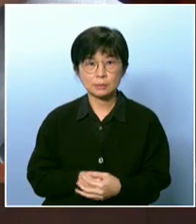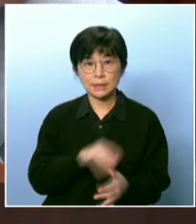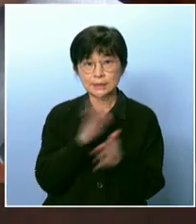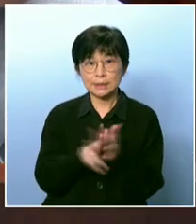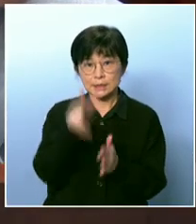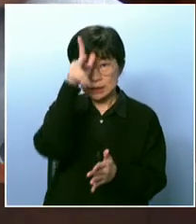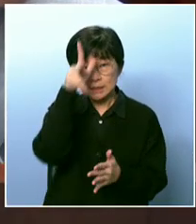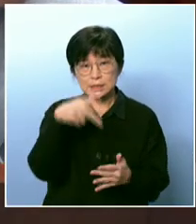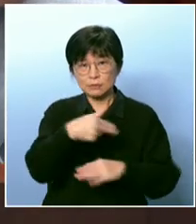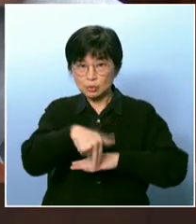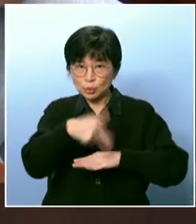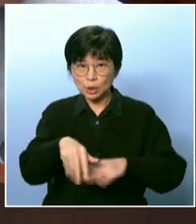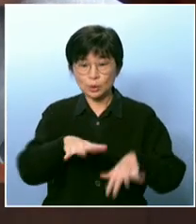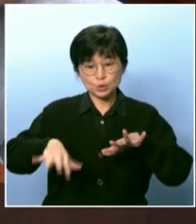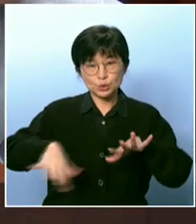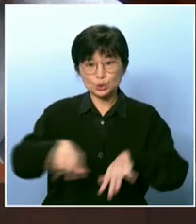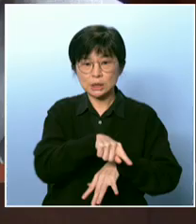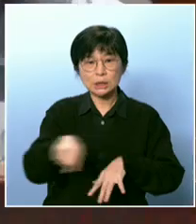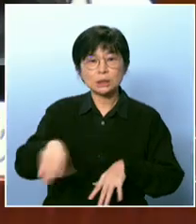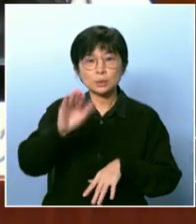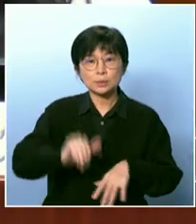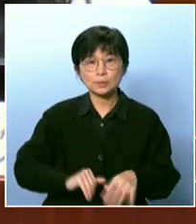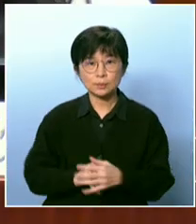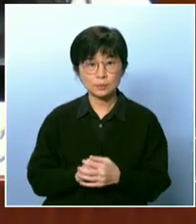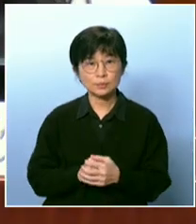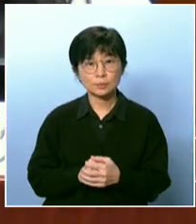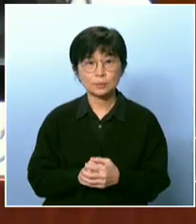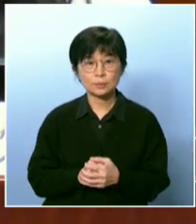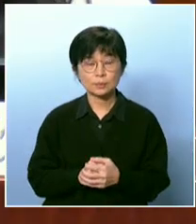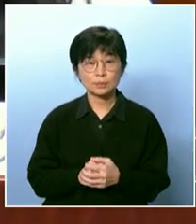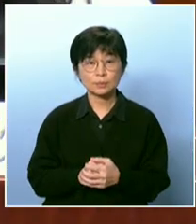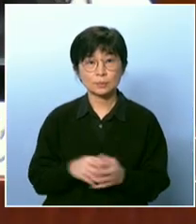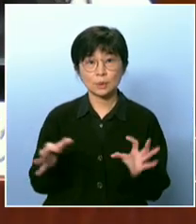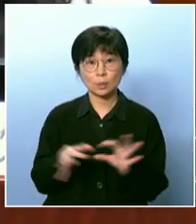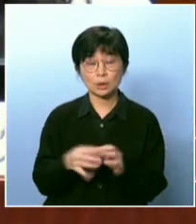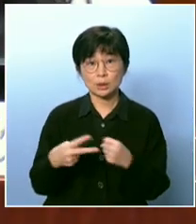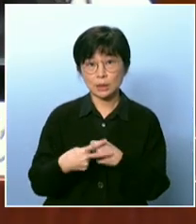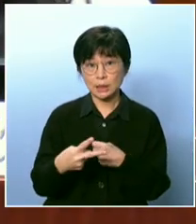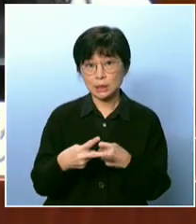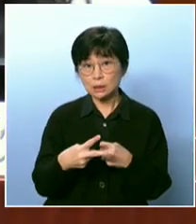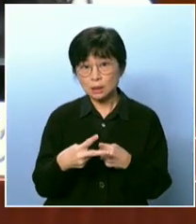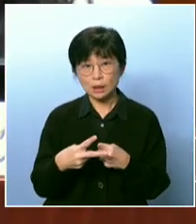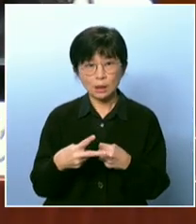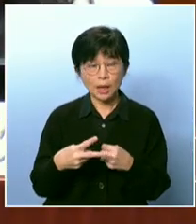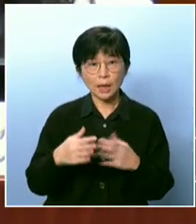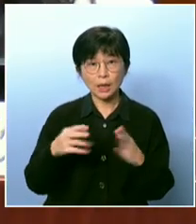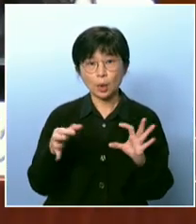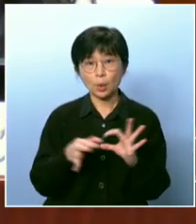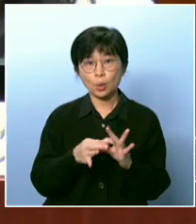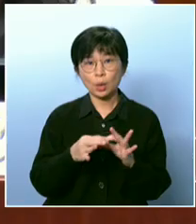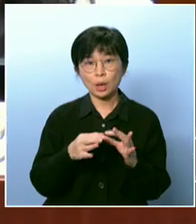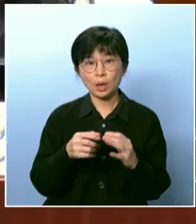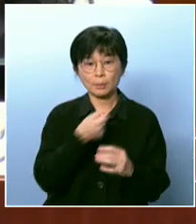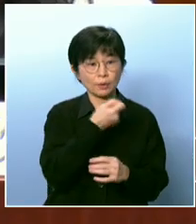planned to meet this additional population. Don't worry, the government's plans accounted for this.